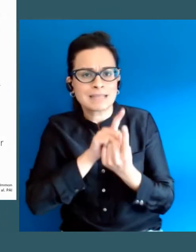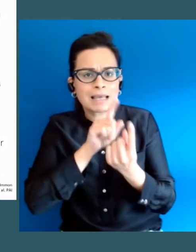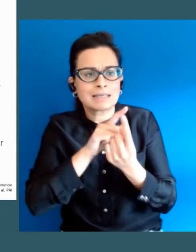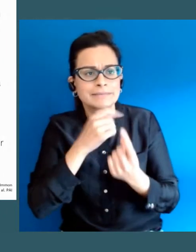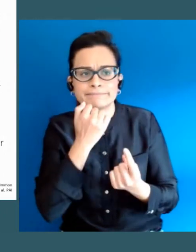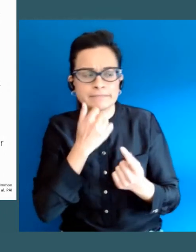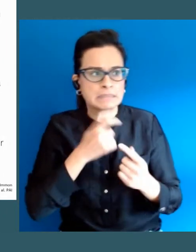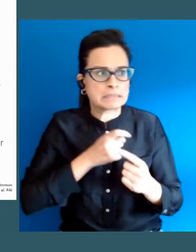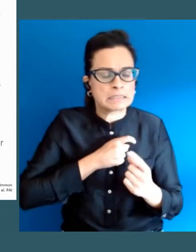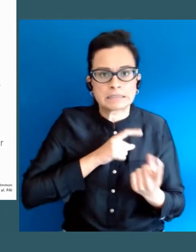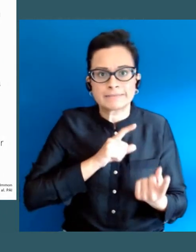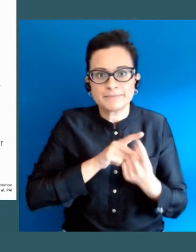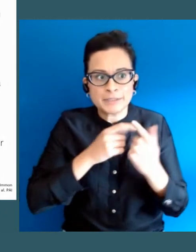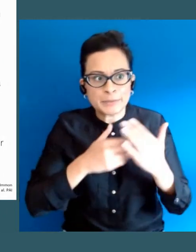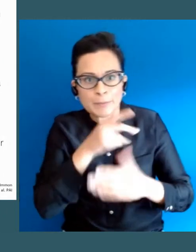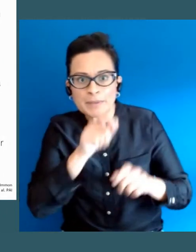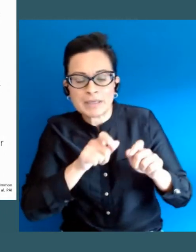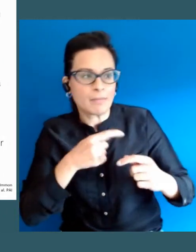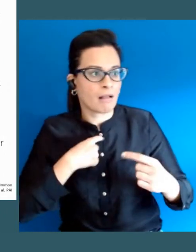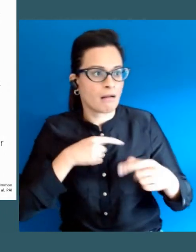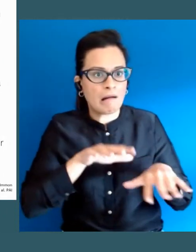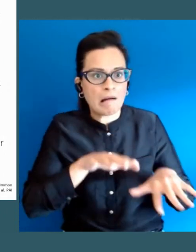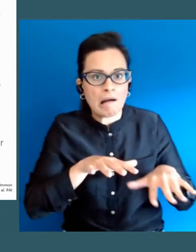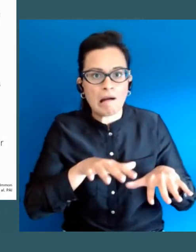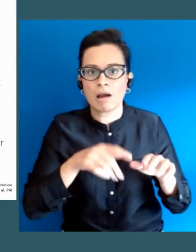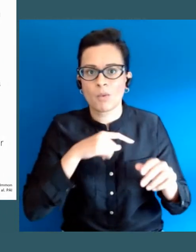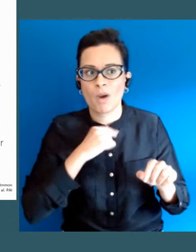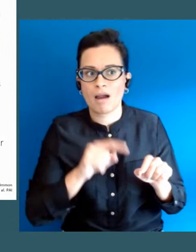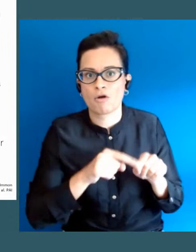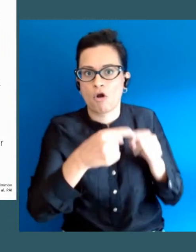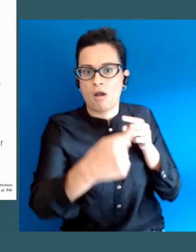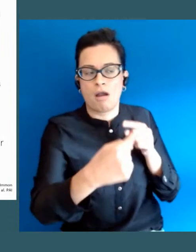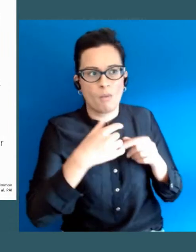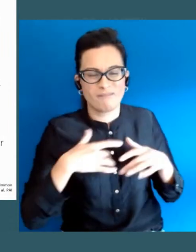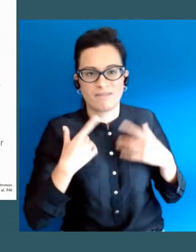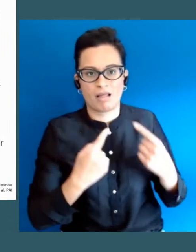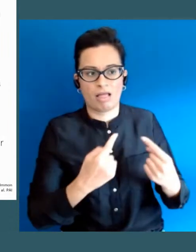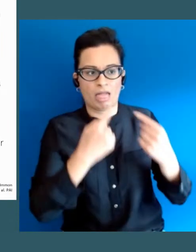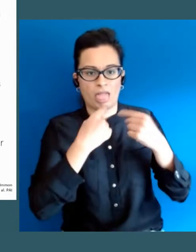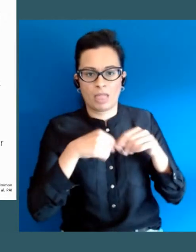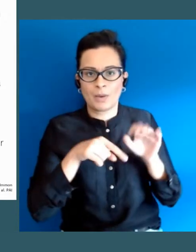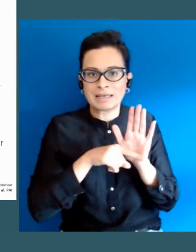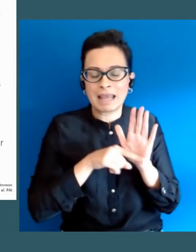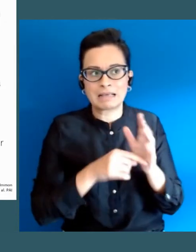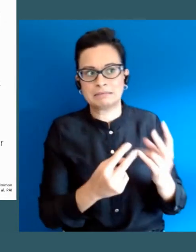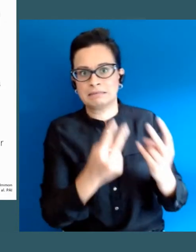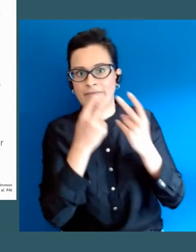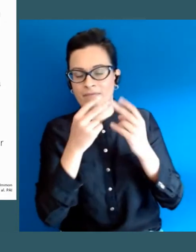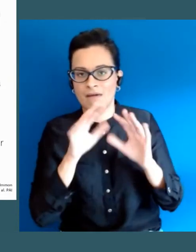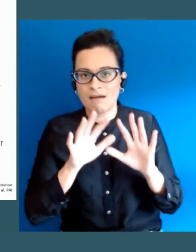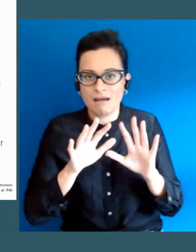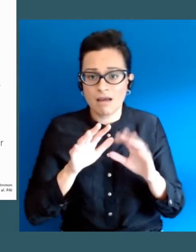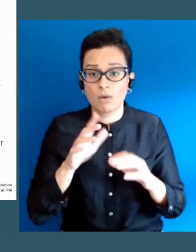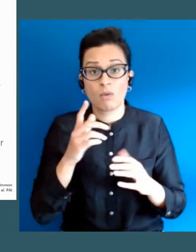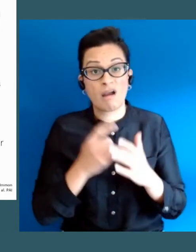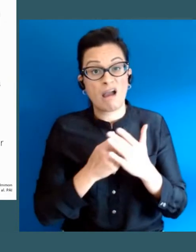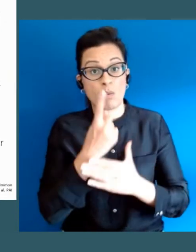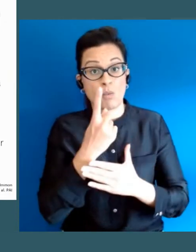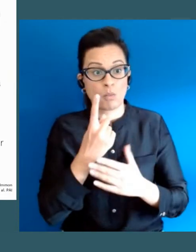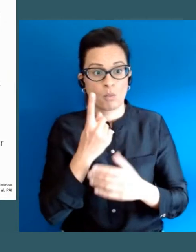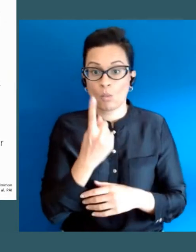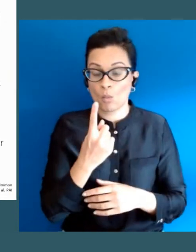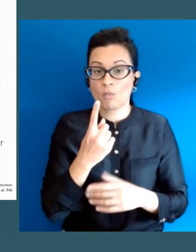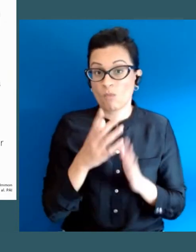fear of negative evaluation by the opposite sex. So this isn't something that just happens at one part of childhood. It can